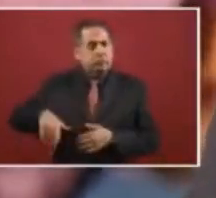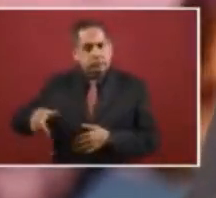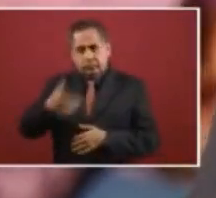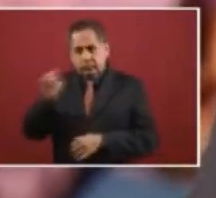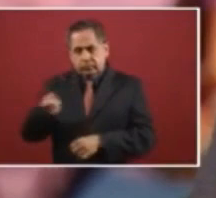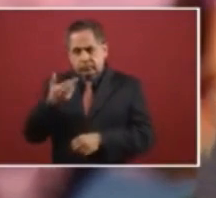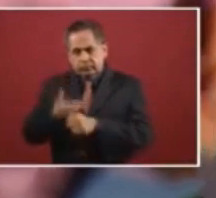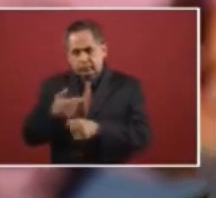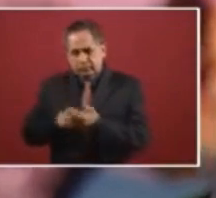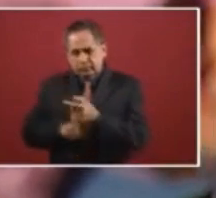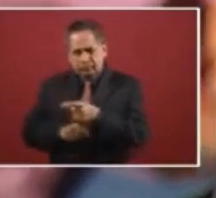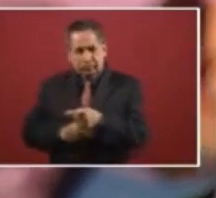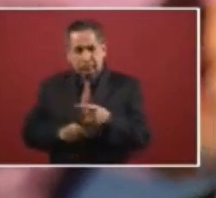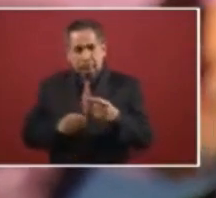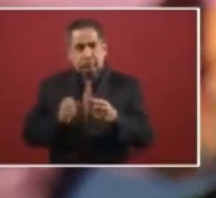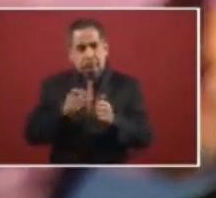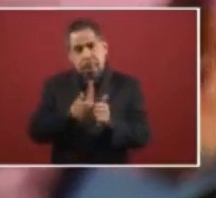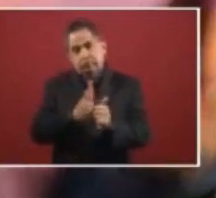the businesses,